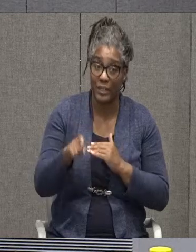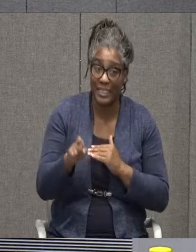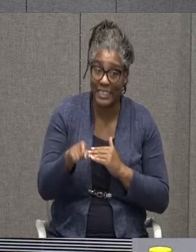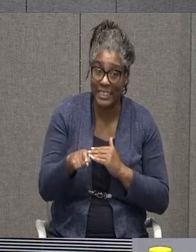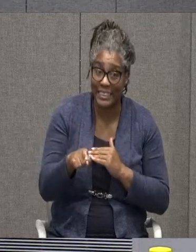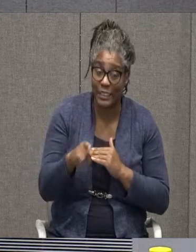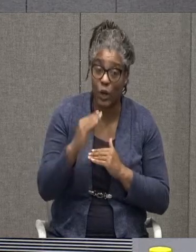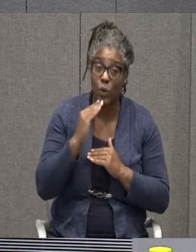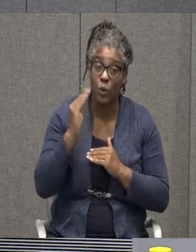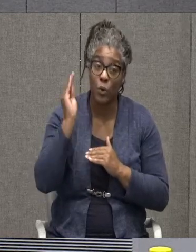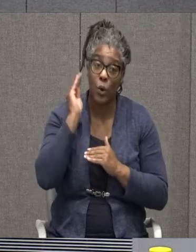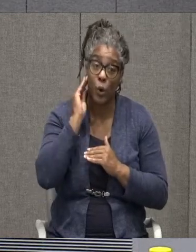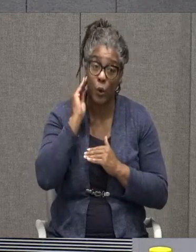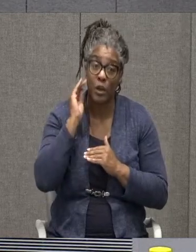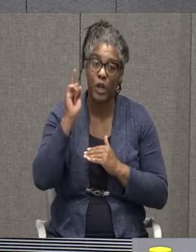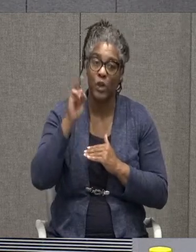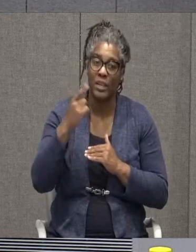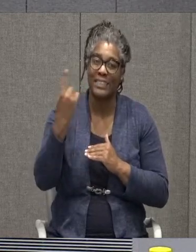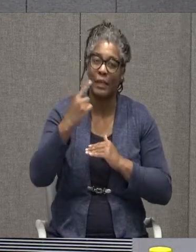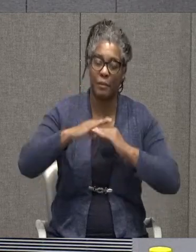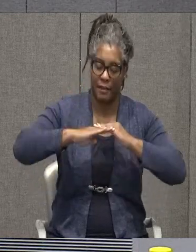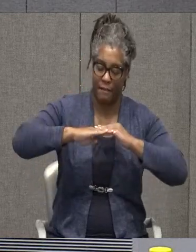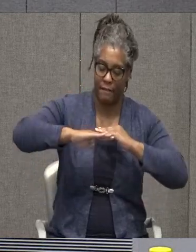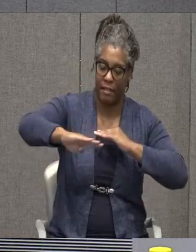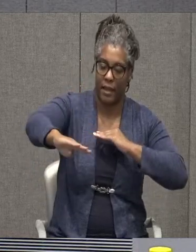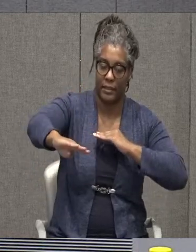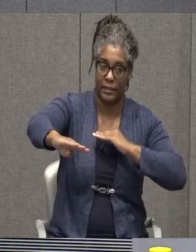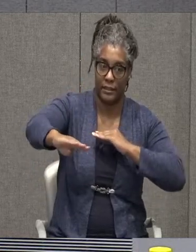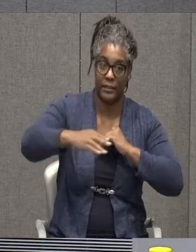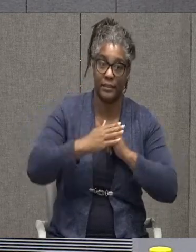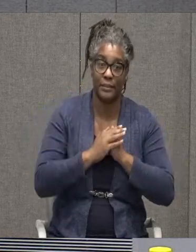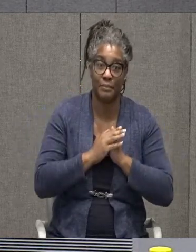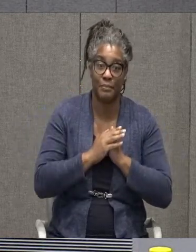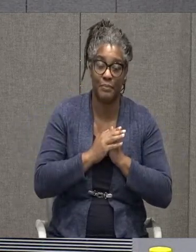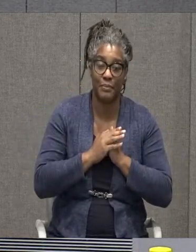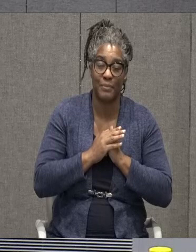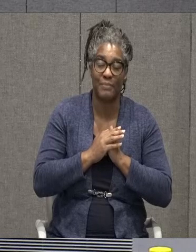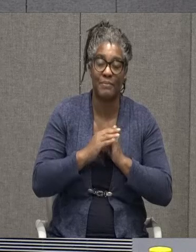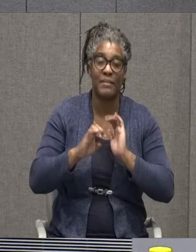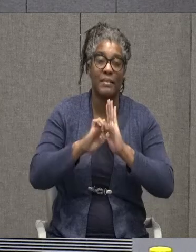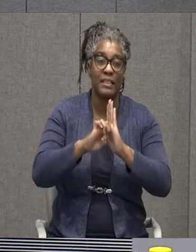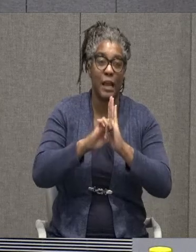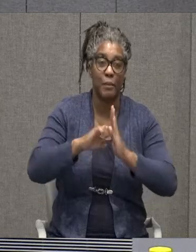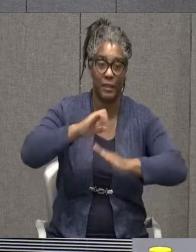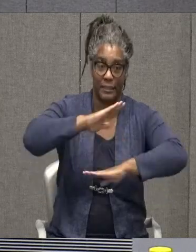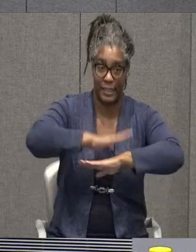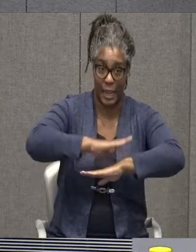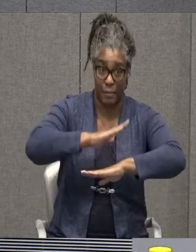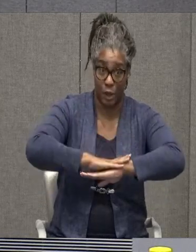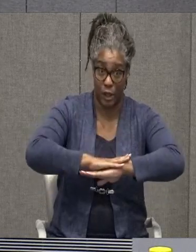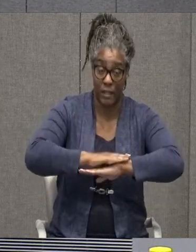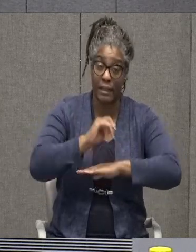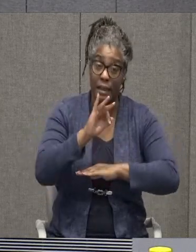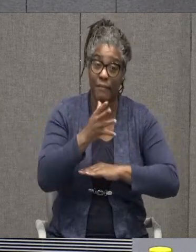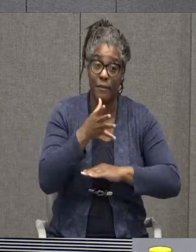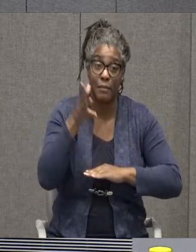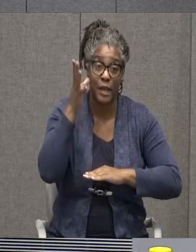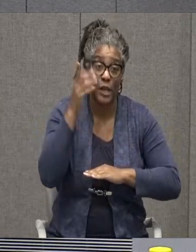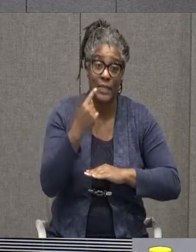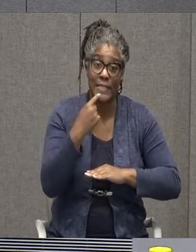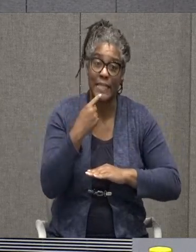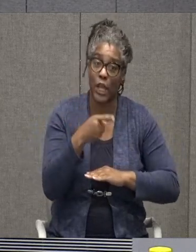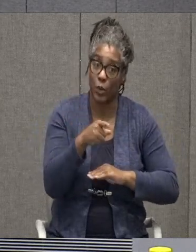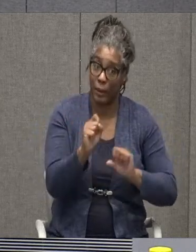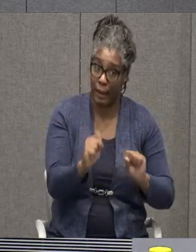you're gonna want a flat surface. If you have a table that your parents say it's okay, or maybe a coffee